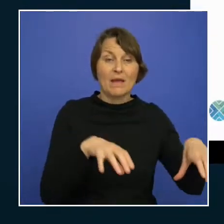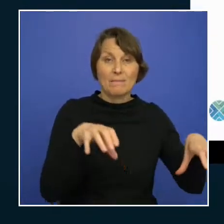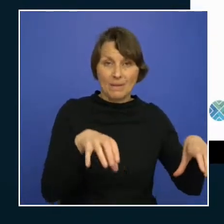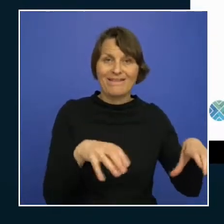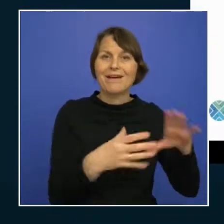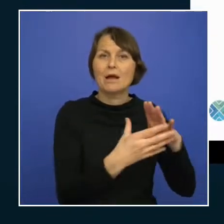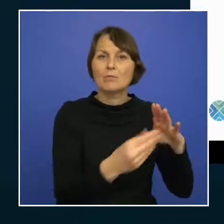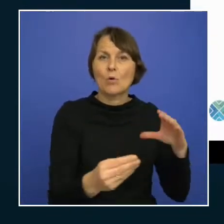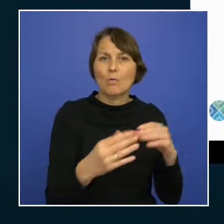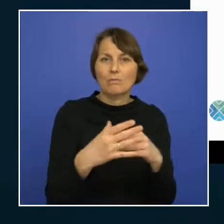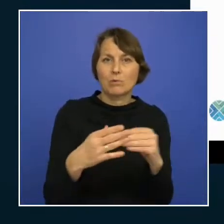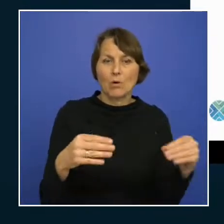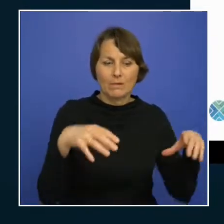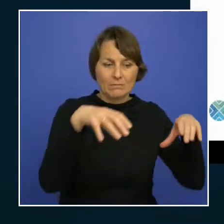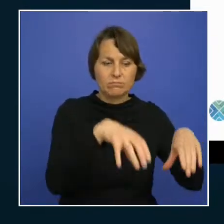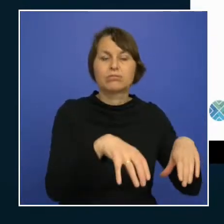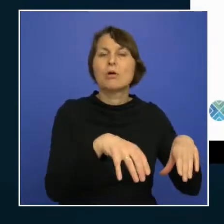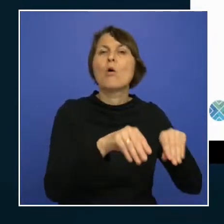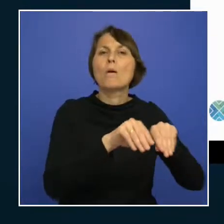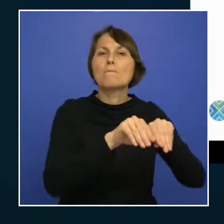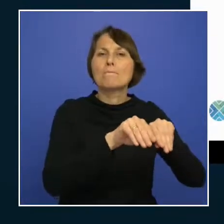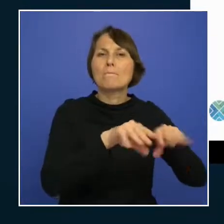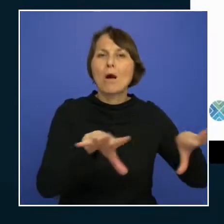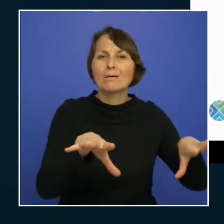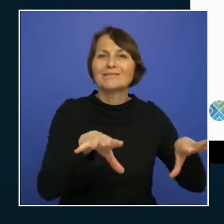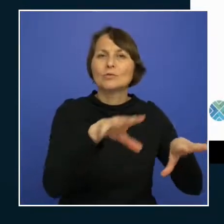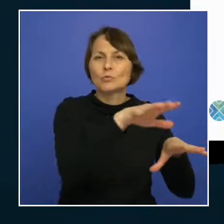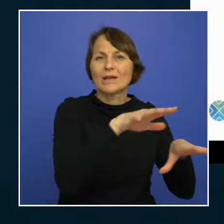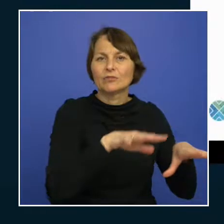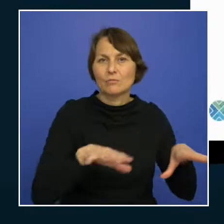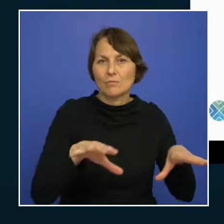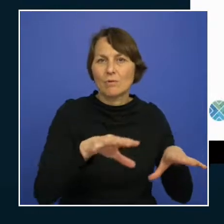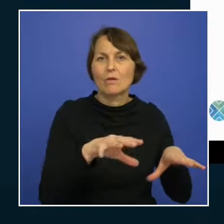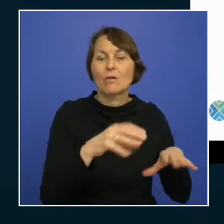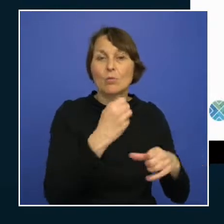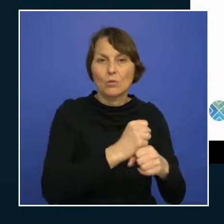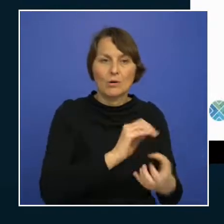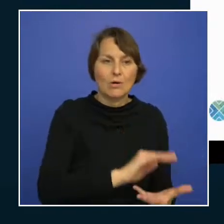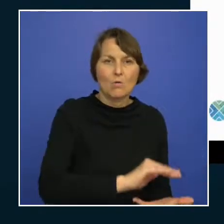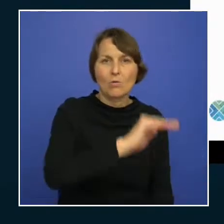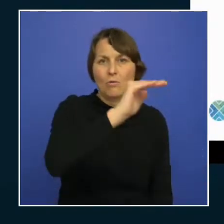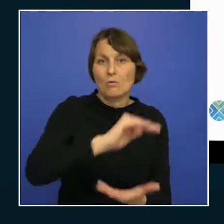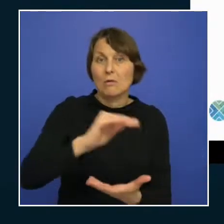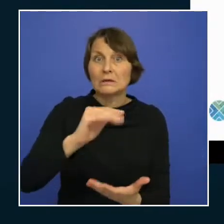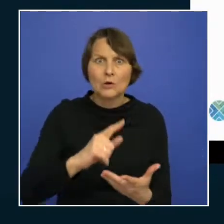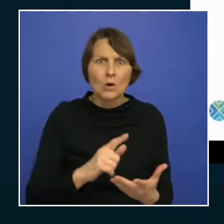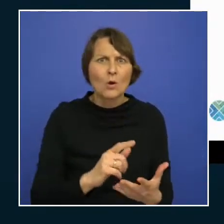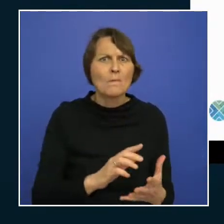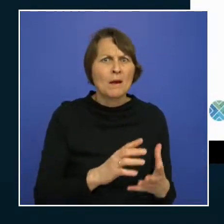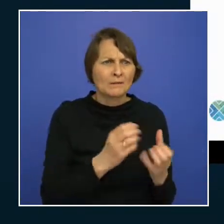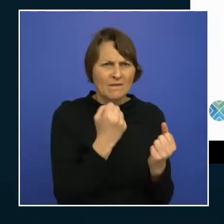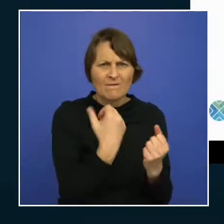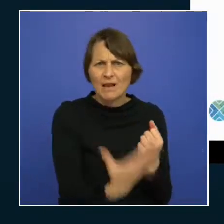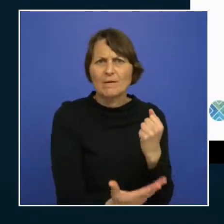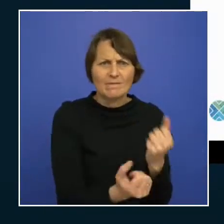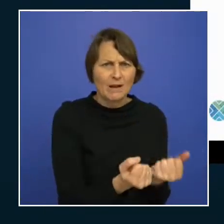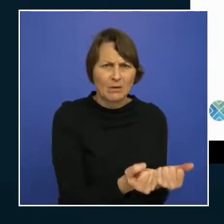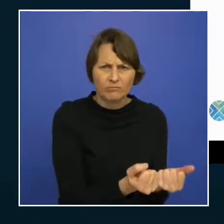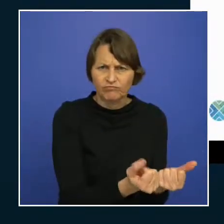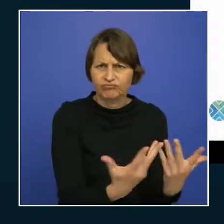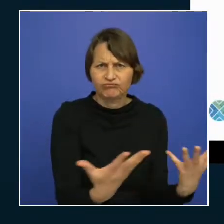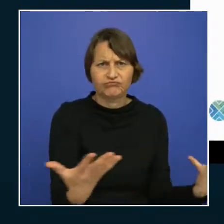and deploying multi-regional workloads that require extreme availability.